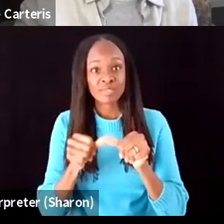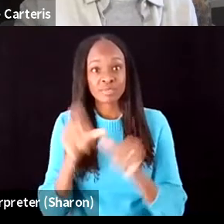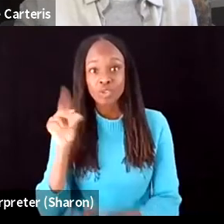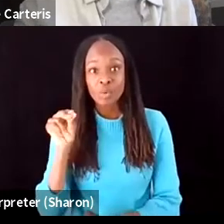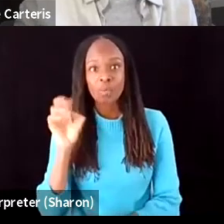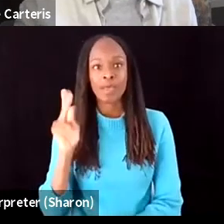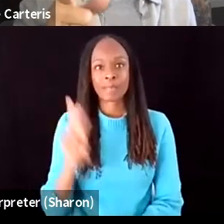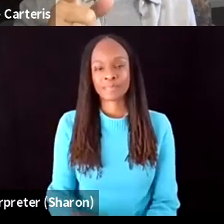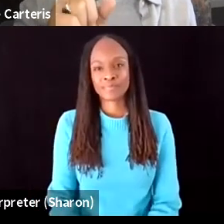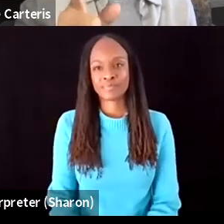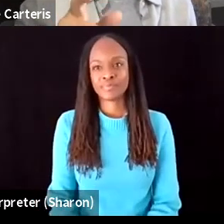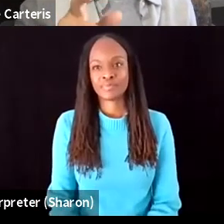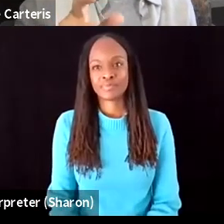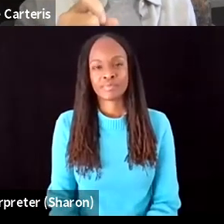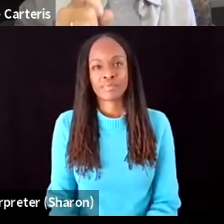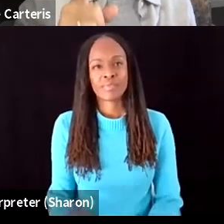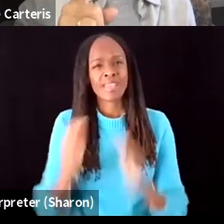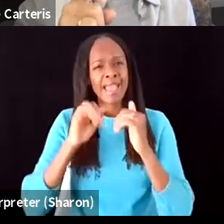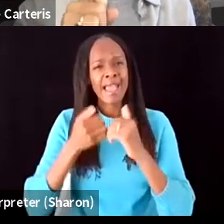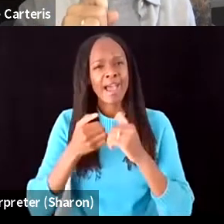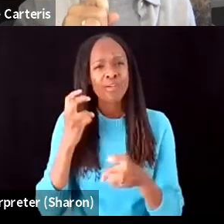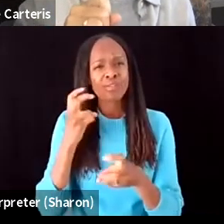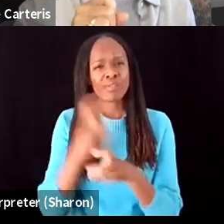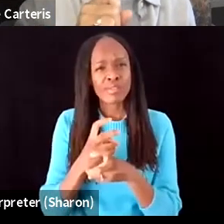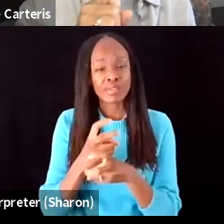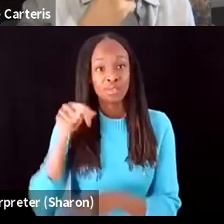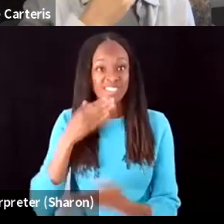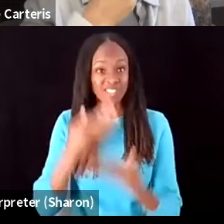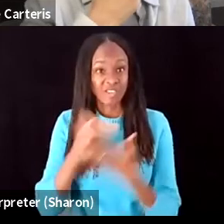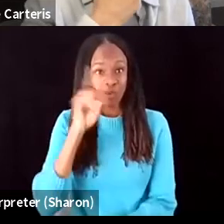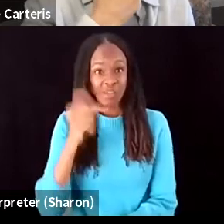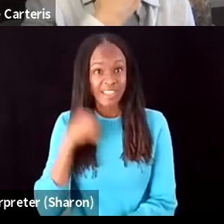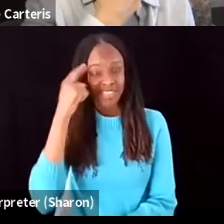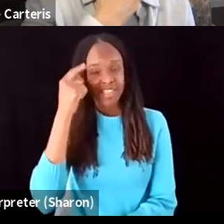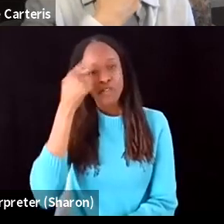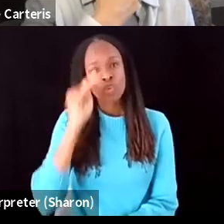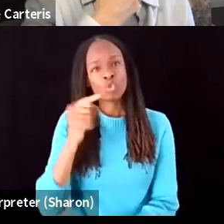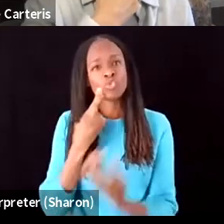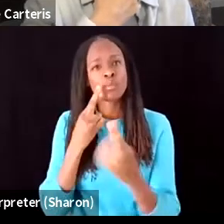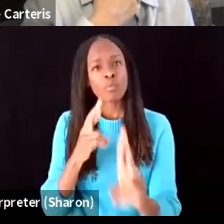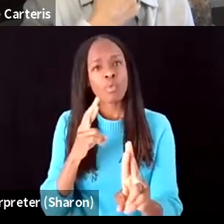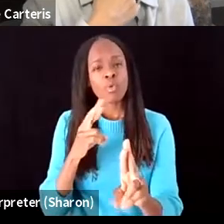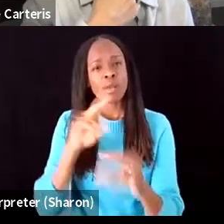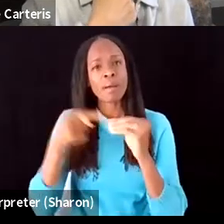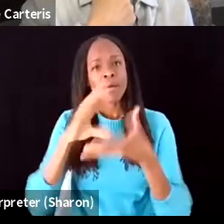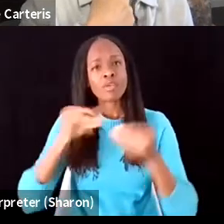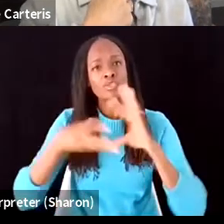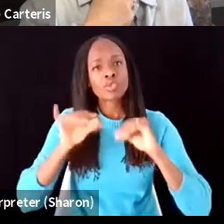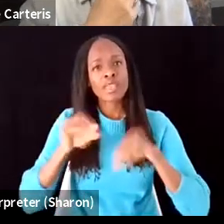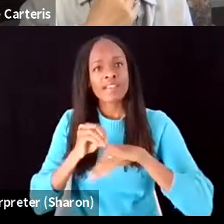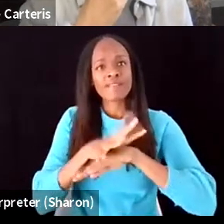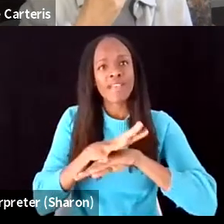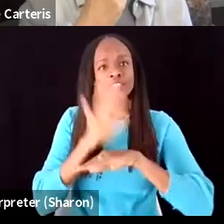Okay. How difficult, this is a really good question, I think, is it for you to report on stories that affect your community